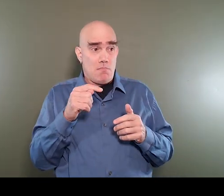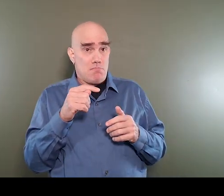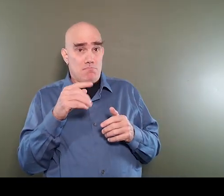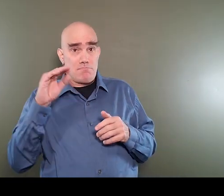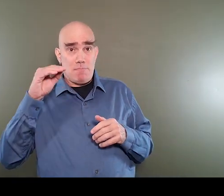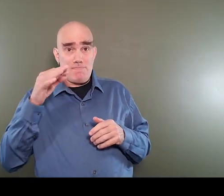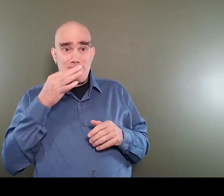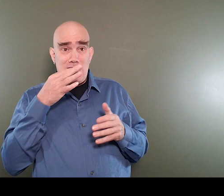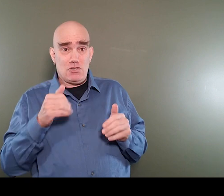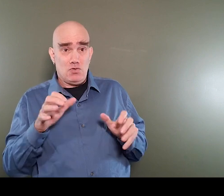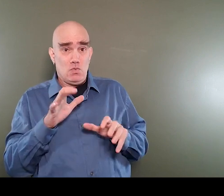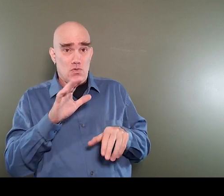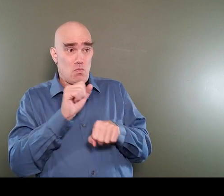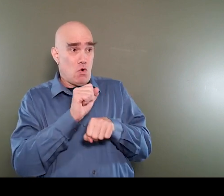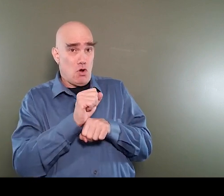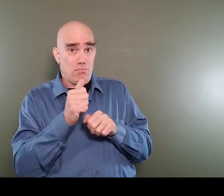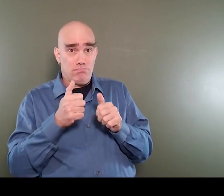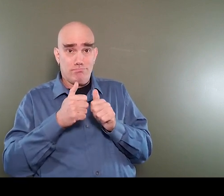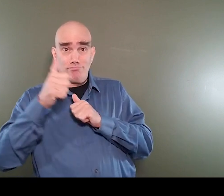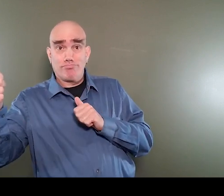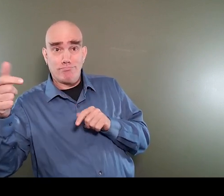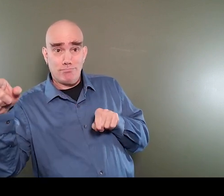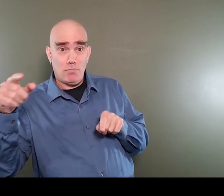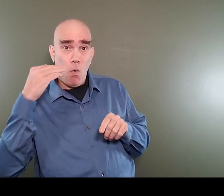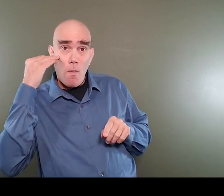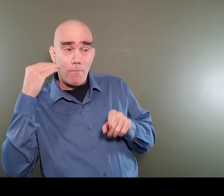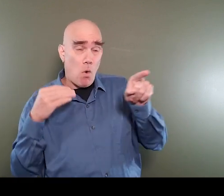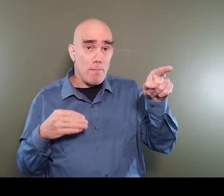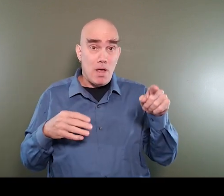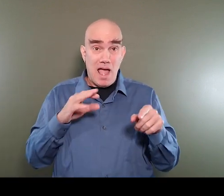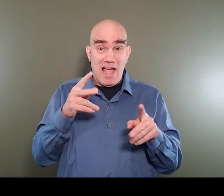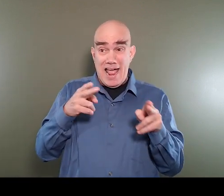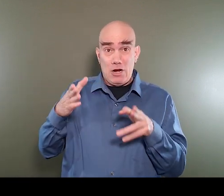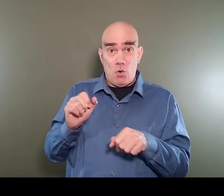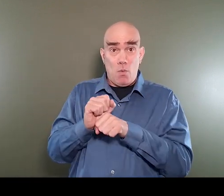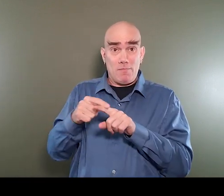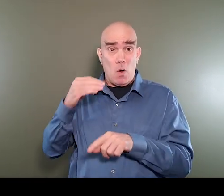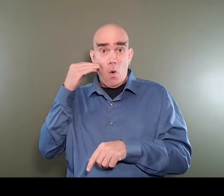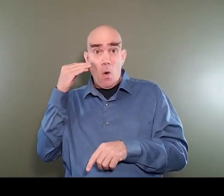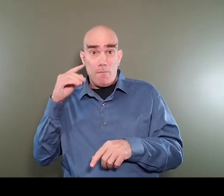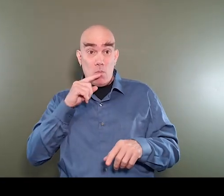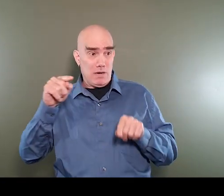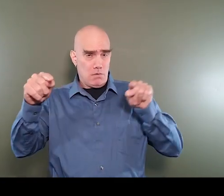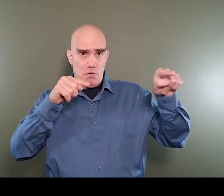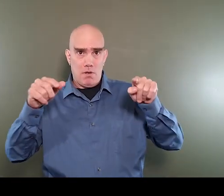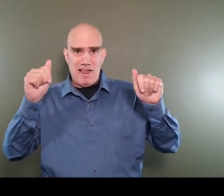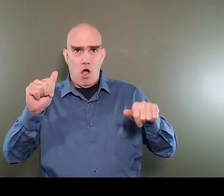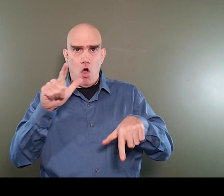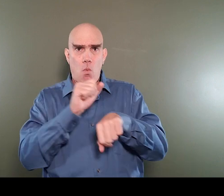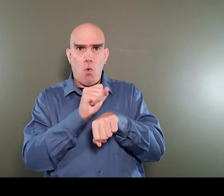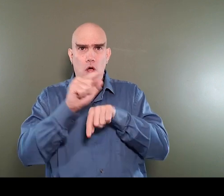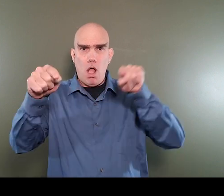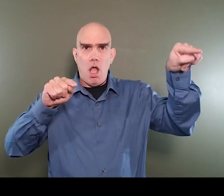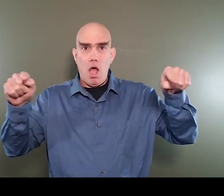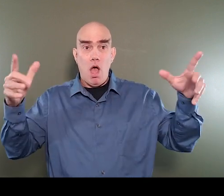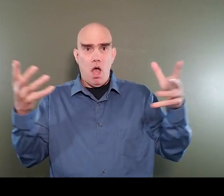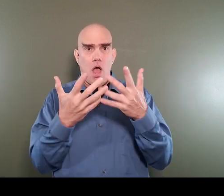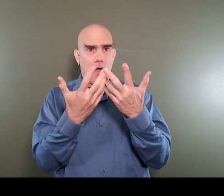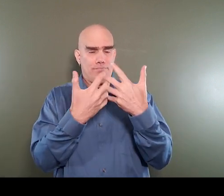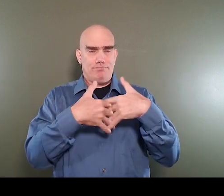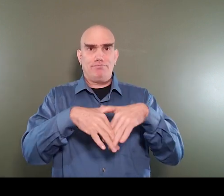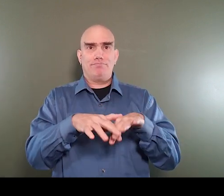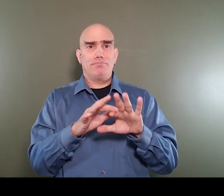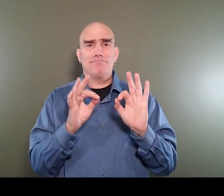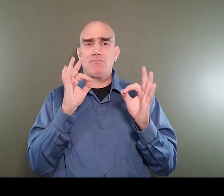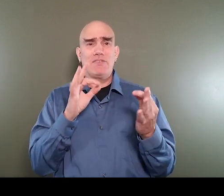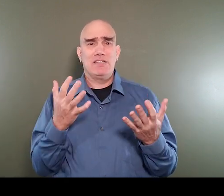puppet master could do his work remotely, and the editors could work remotely. So this worked in perfectly. We also had some other